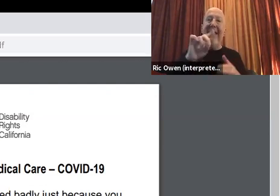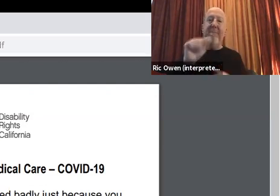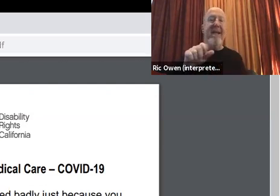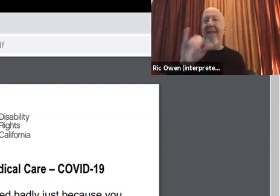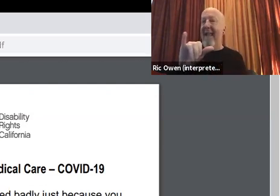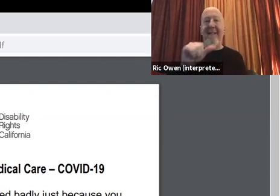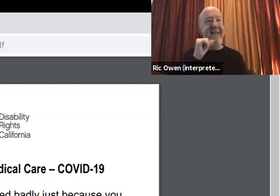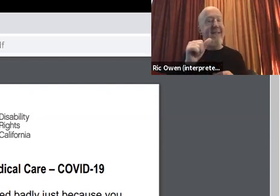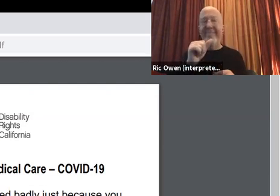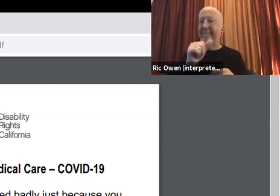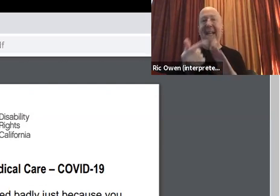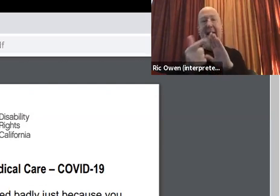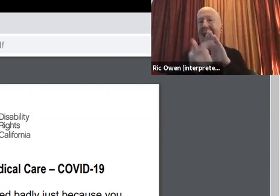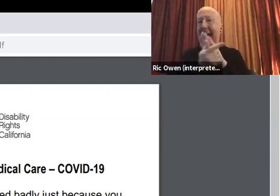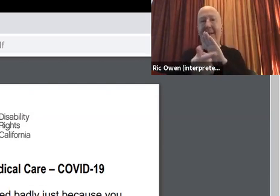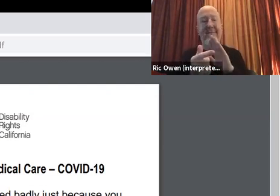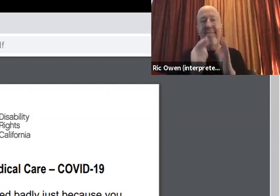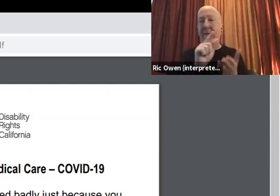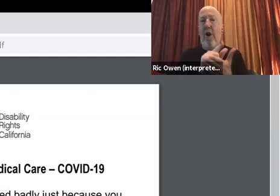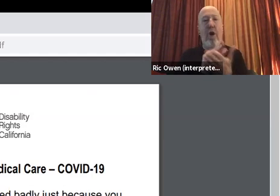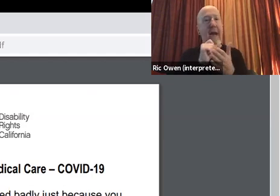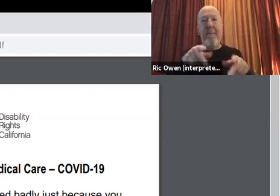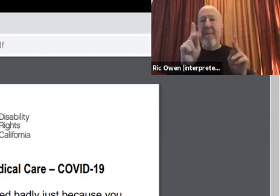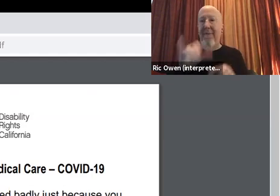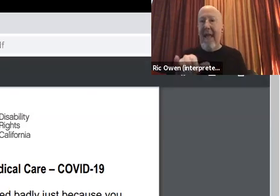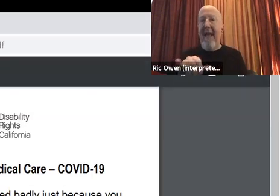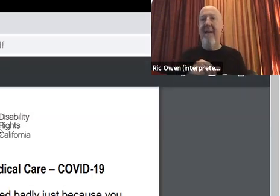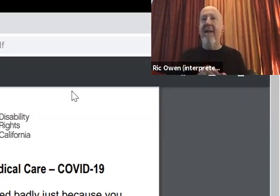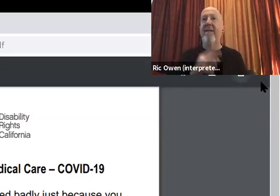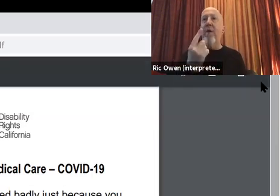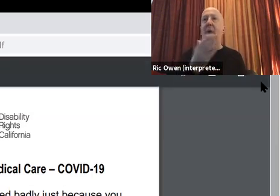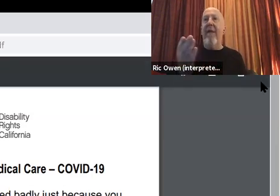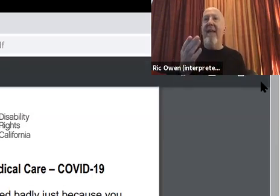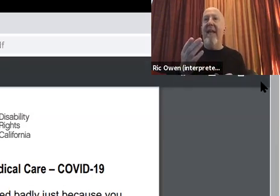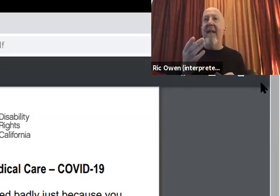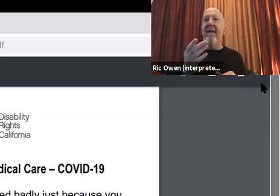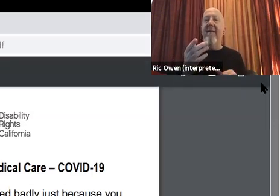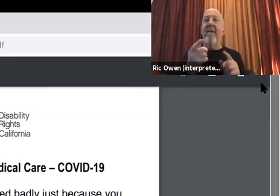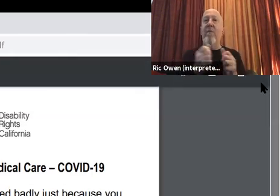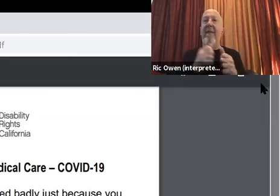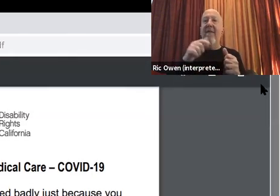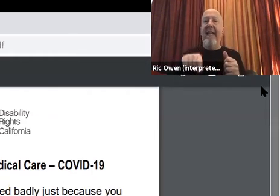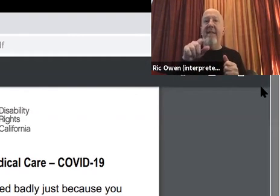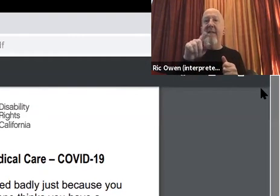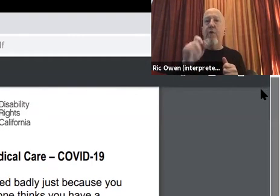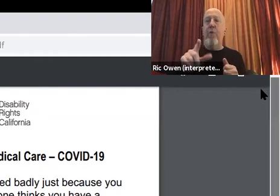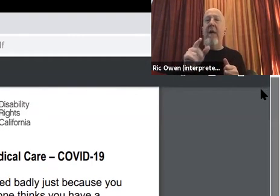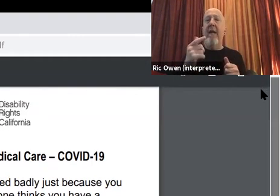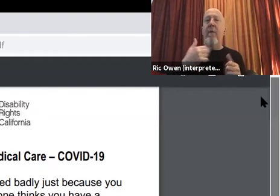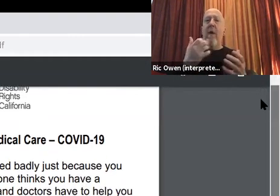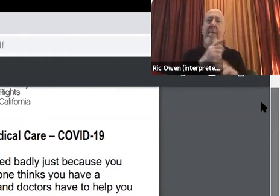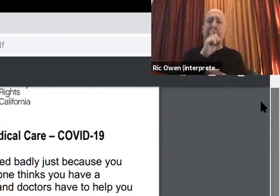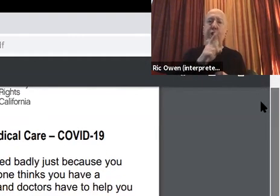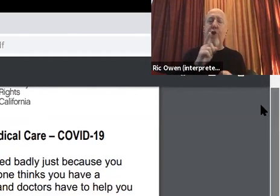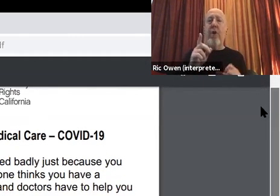law. So one of the things we wanted to do with this tool is to make sure people are